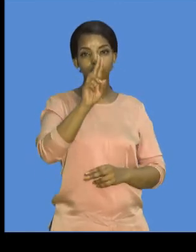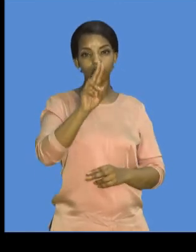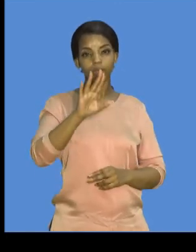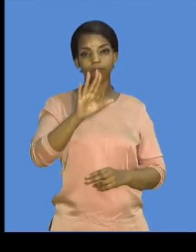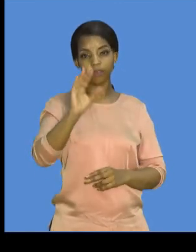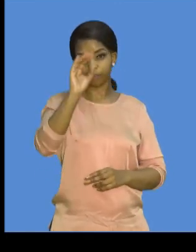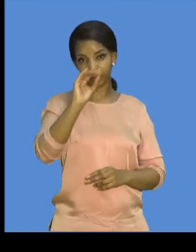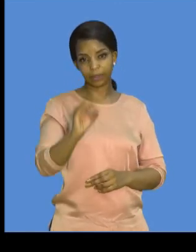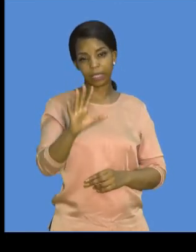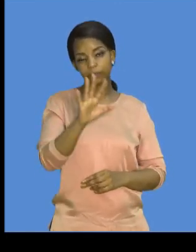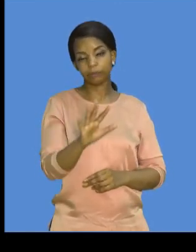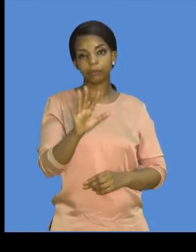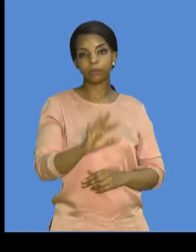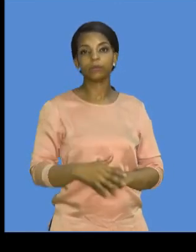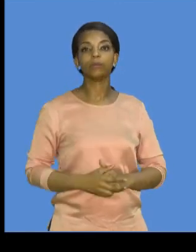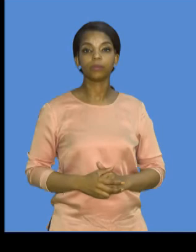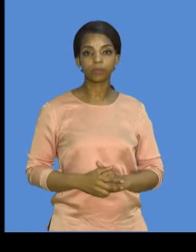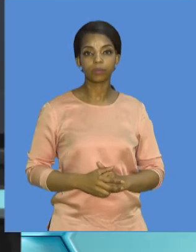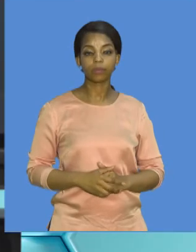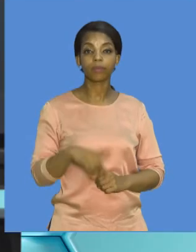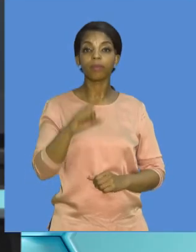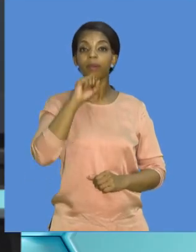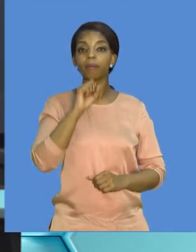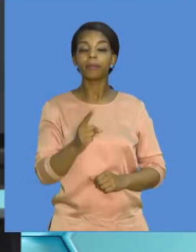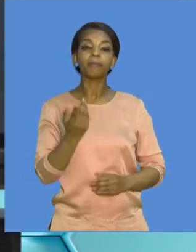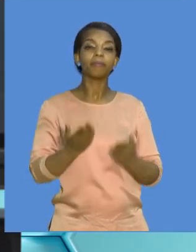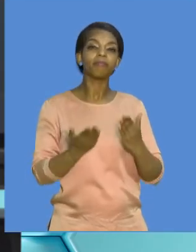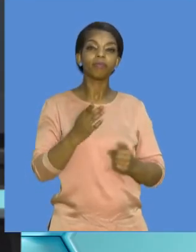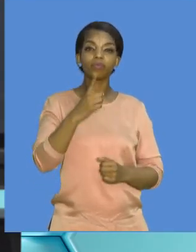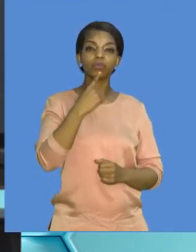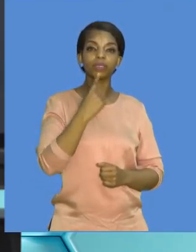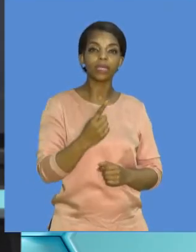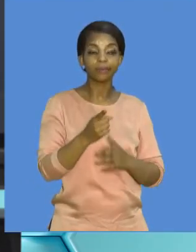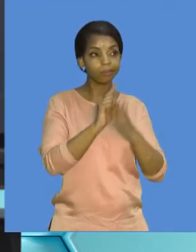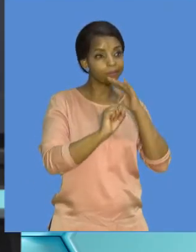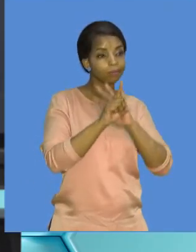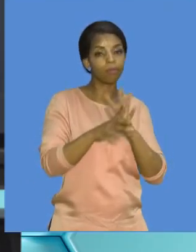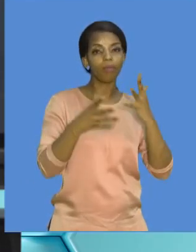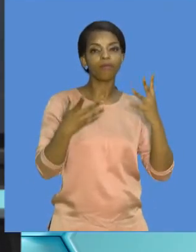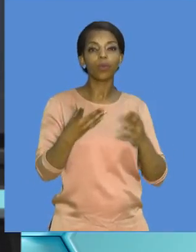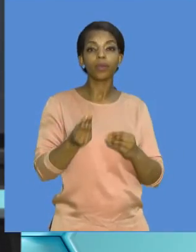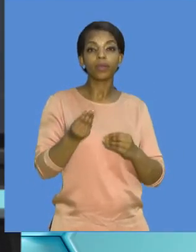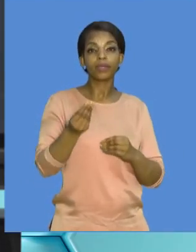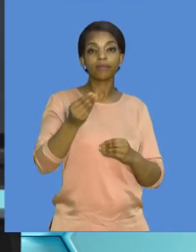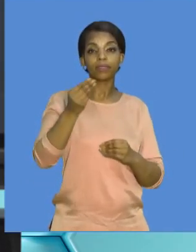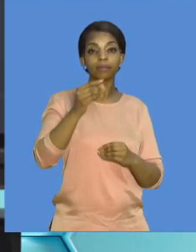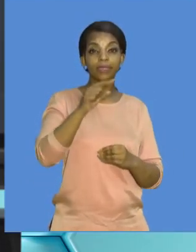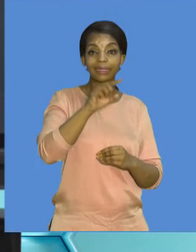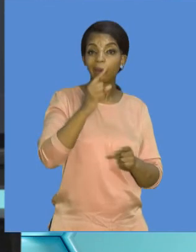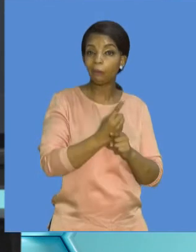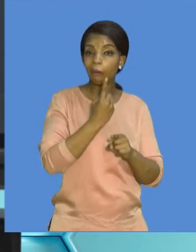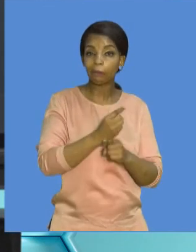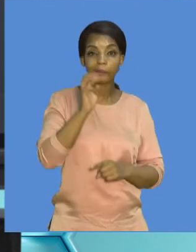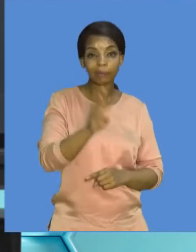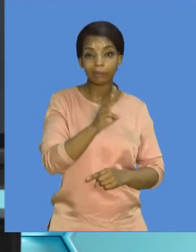that you actually got. That's why if you go for an investment or anything like that, the big thing that you need to know, guys,